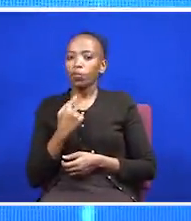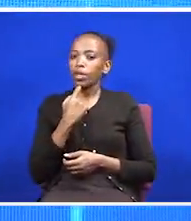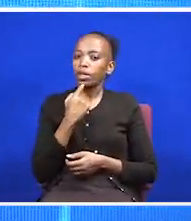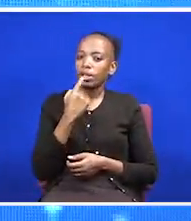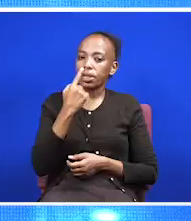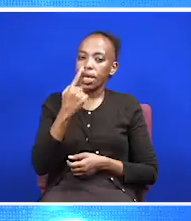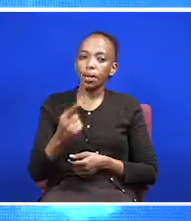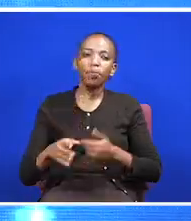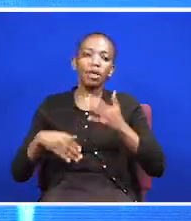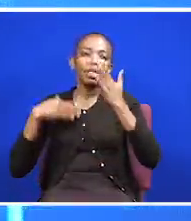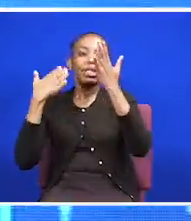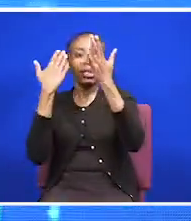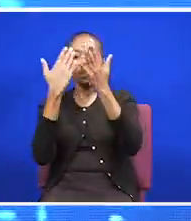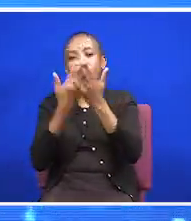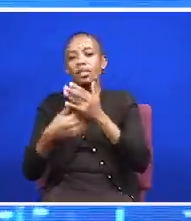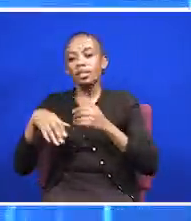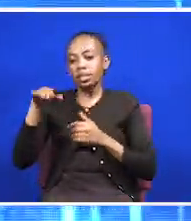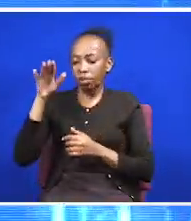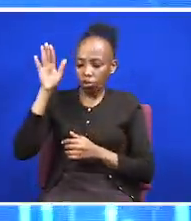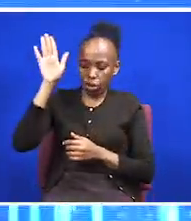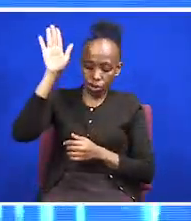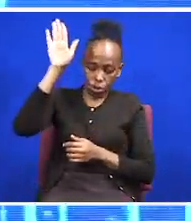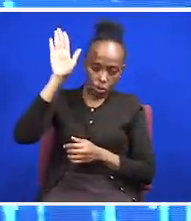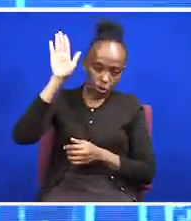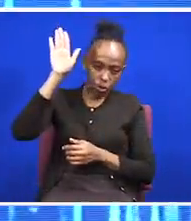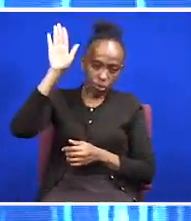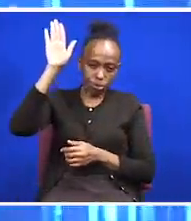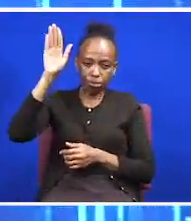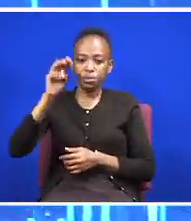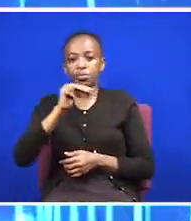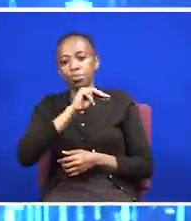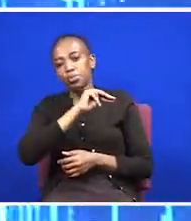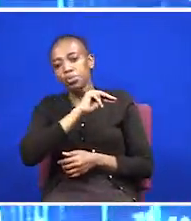nasema nasema asante kwako